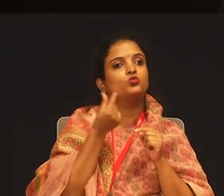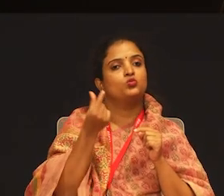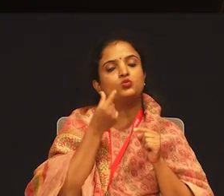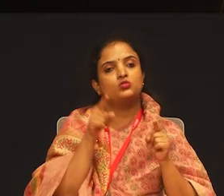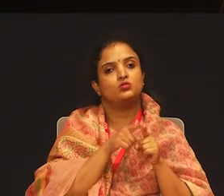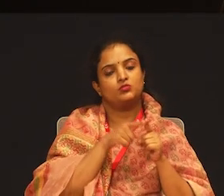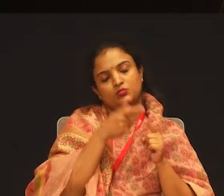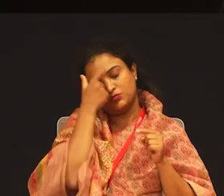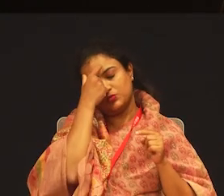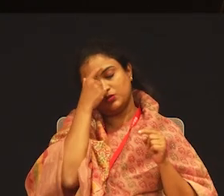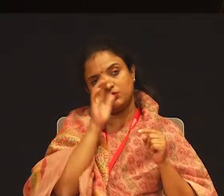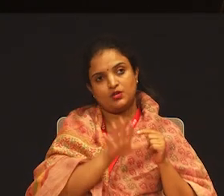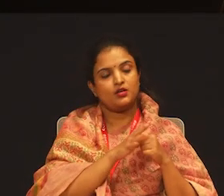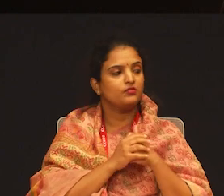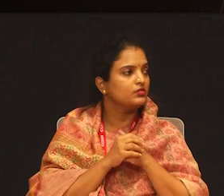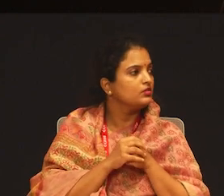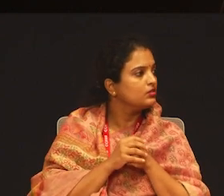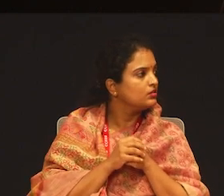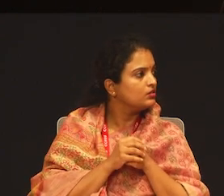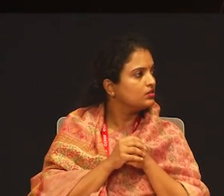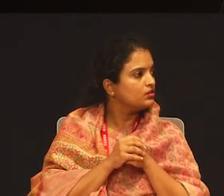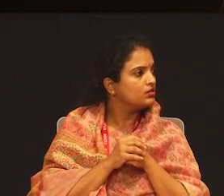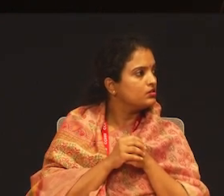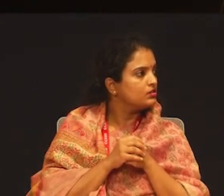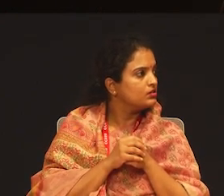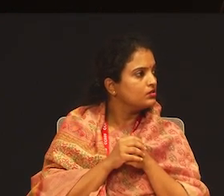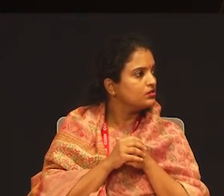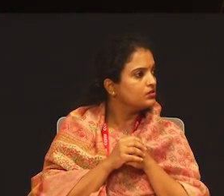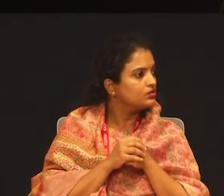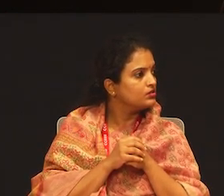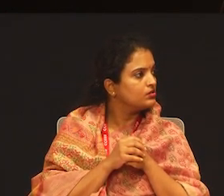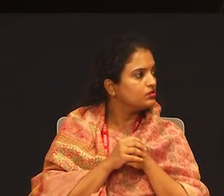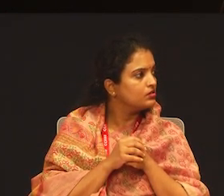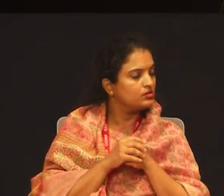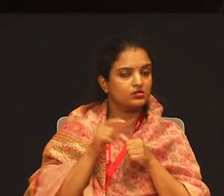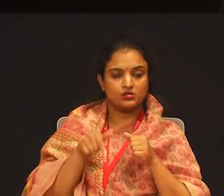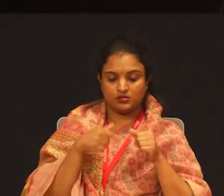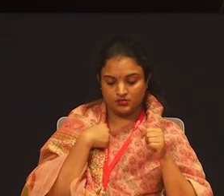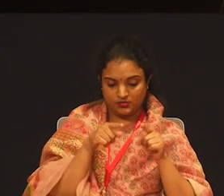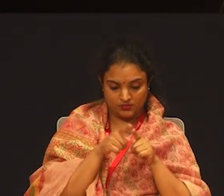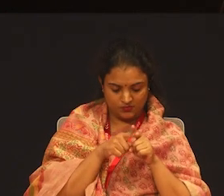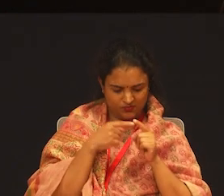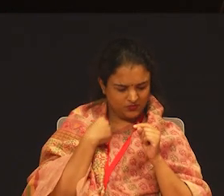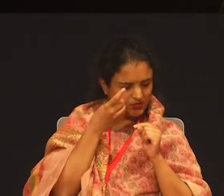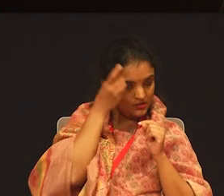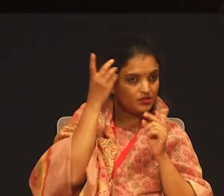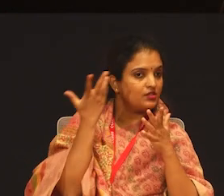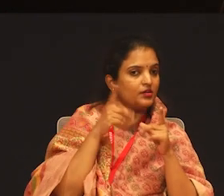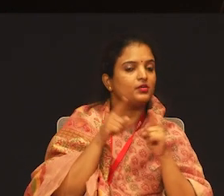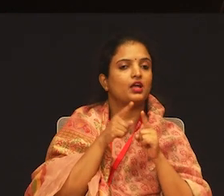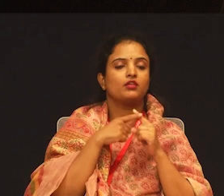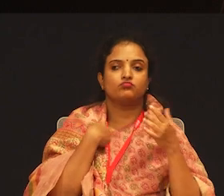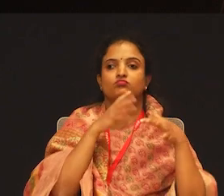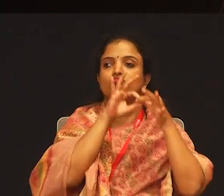facing problems. Then the way ahead is, our dream is to build an